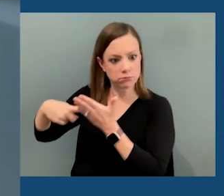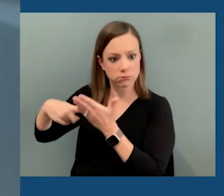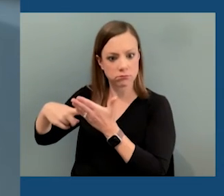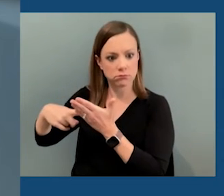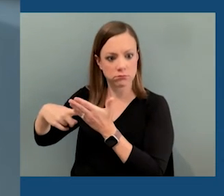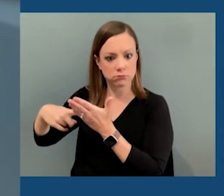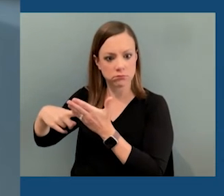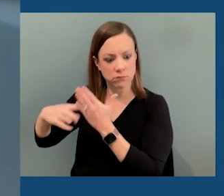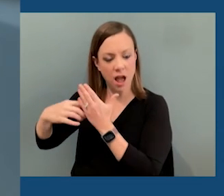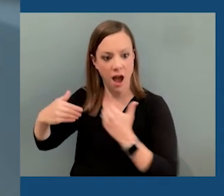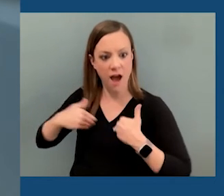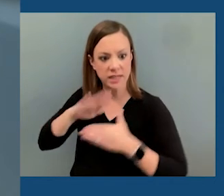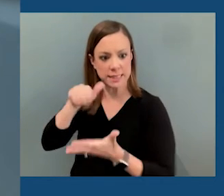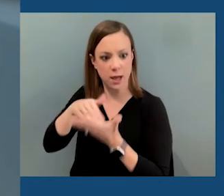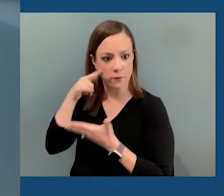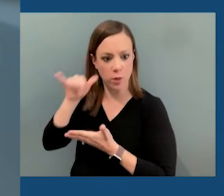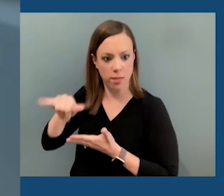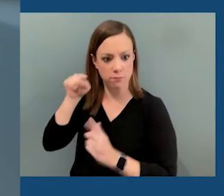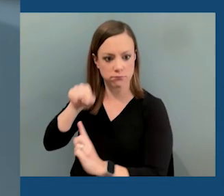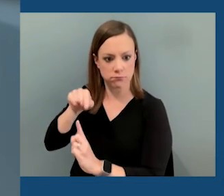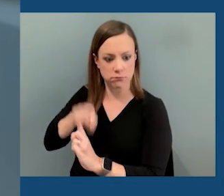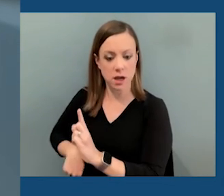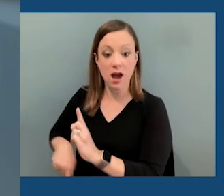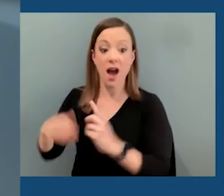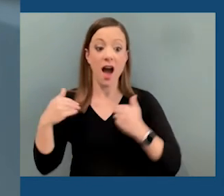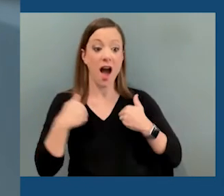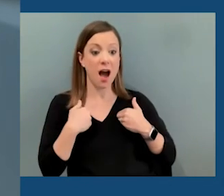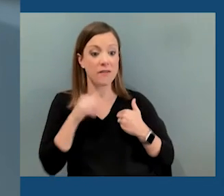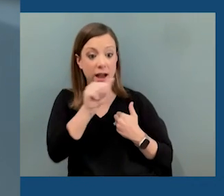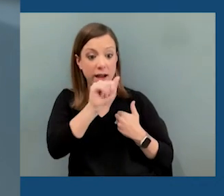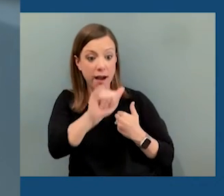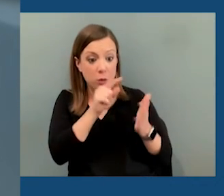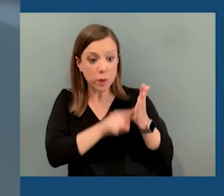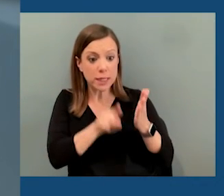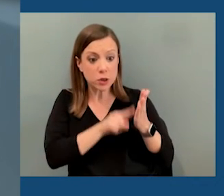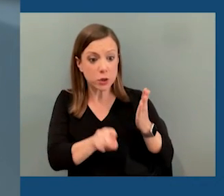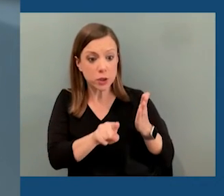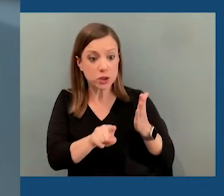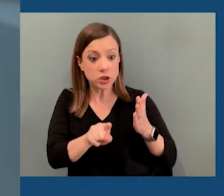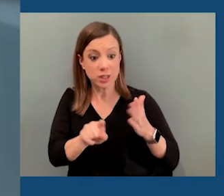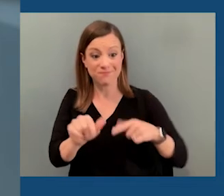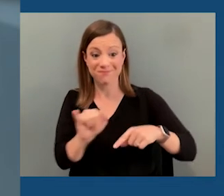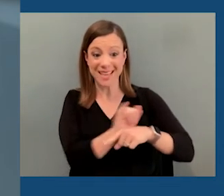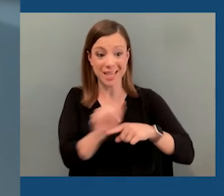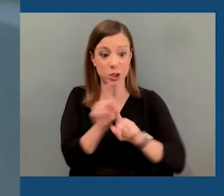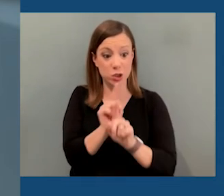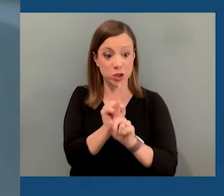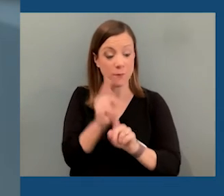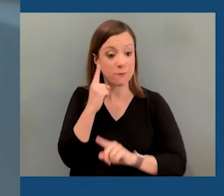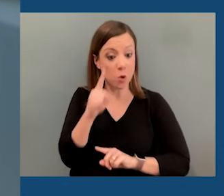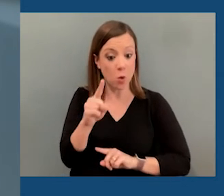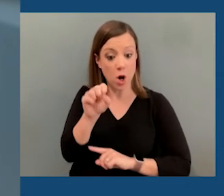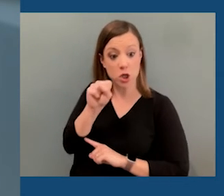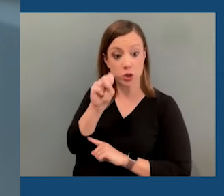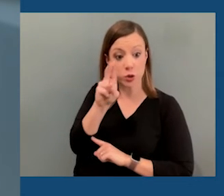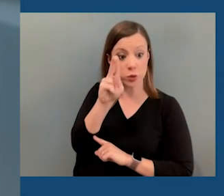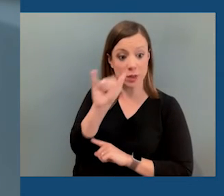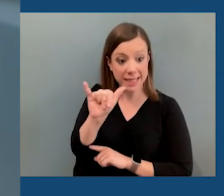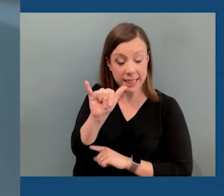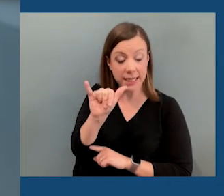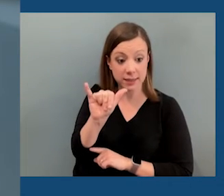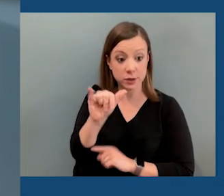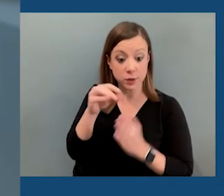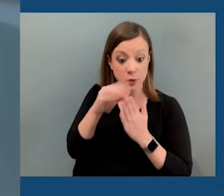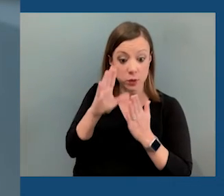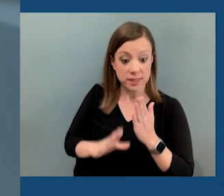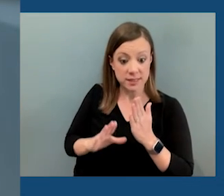We'll also be having AI research internships for SUNY students, and to make sure everybody has access to the current iteration of AI